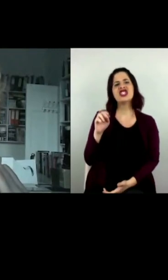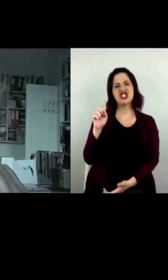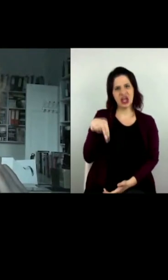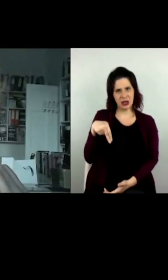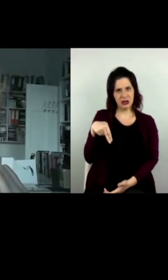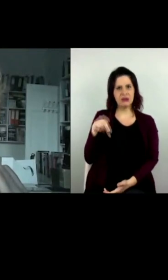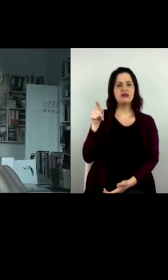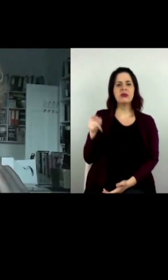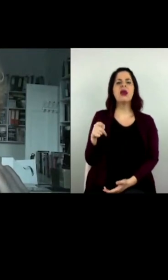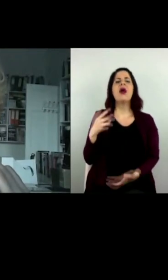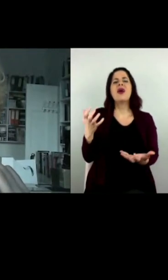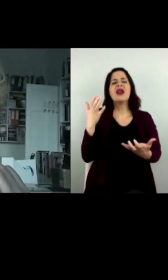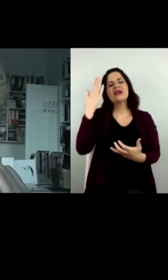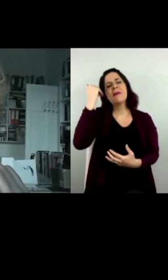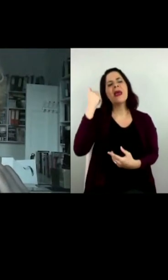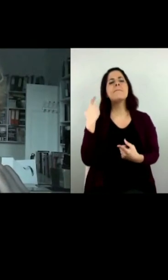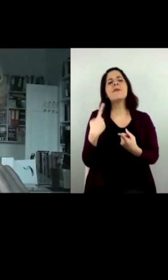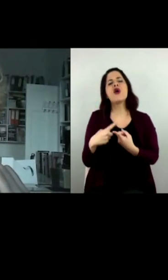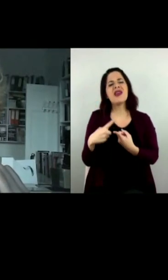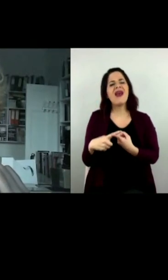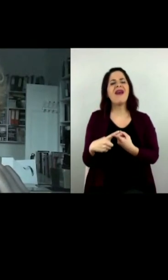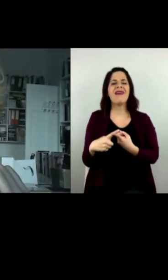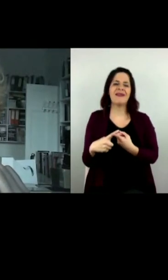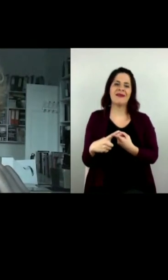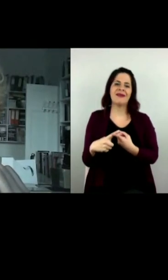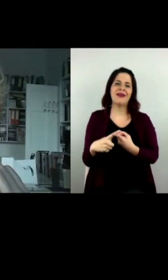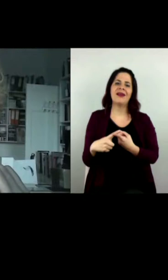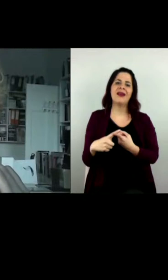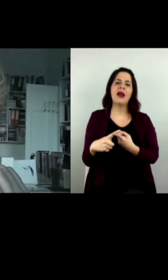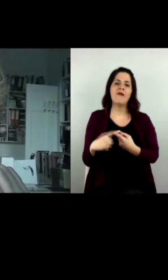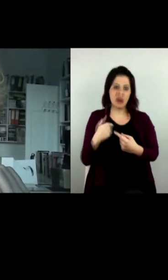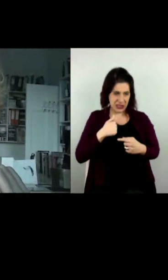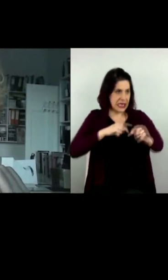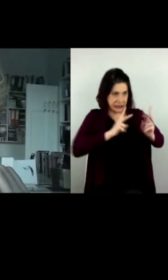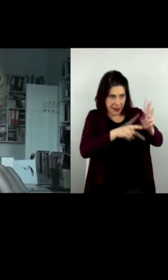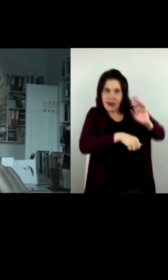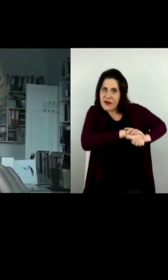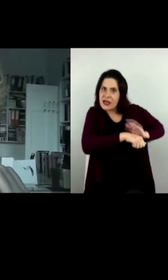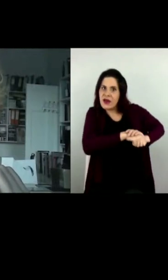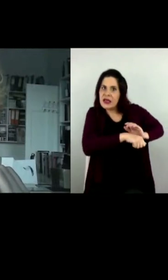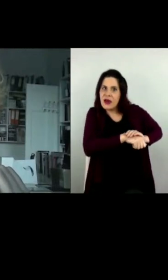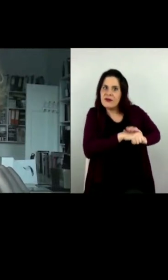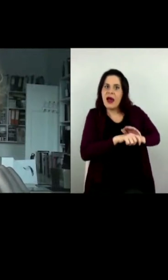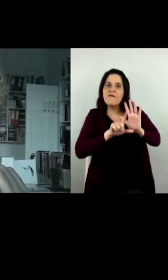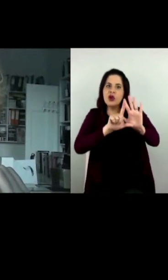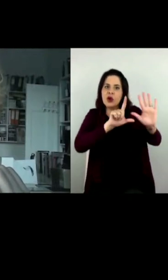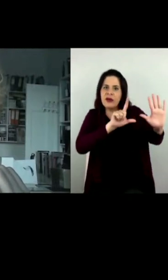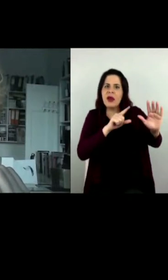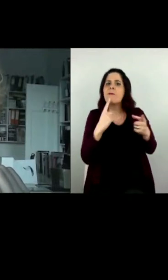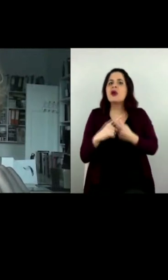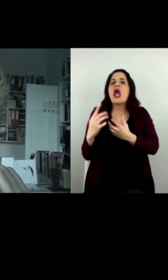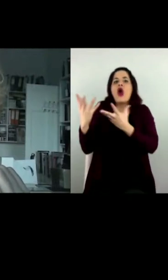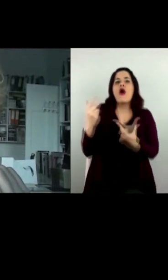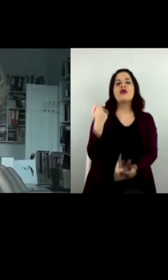second, of course, why not? But why? Everybody would love to have, but it's not what we were thinking. And